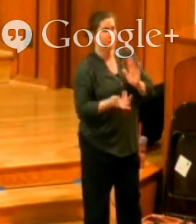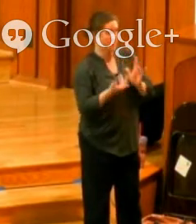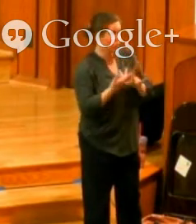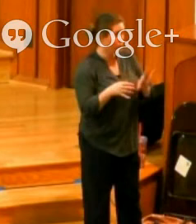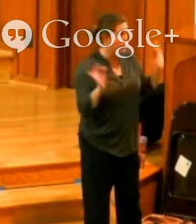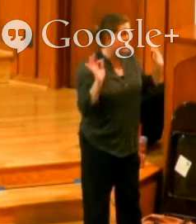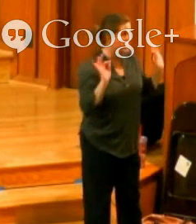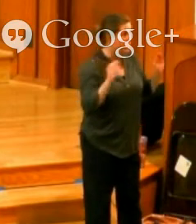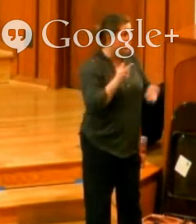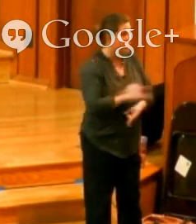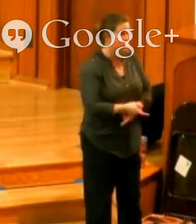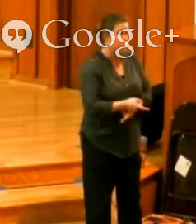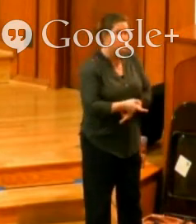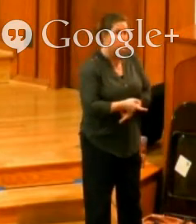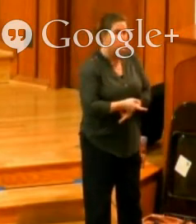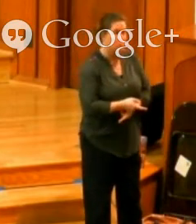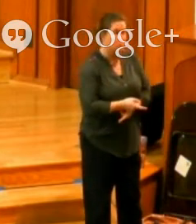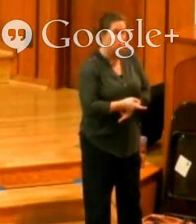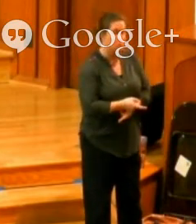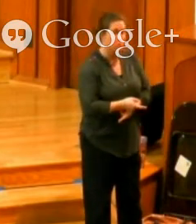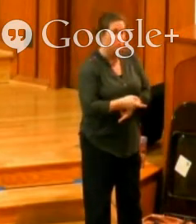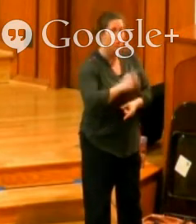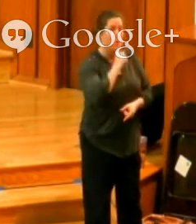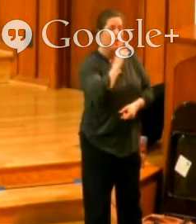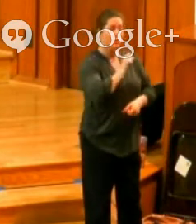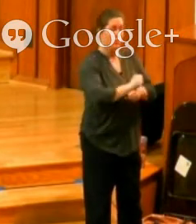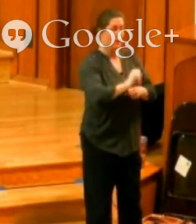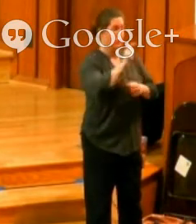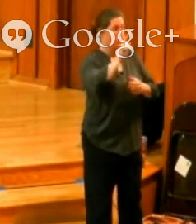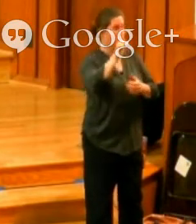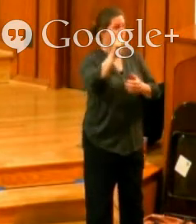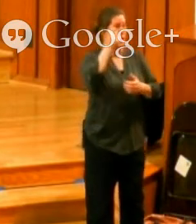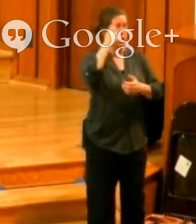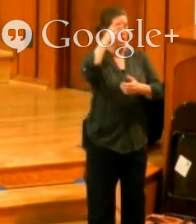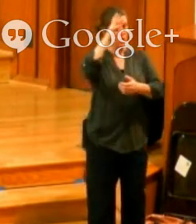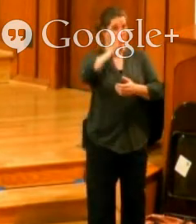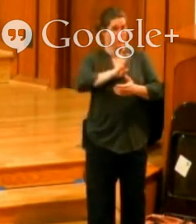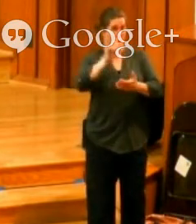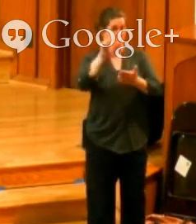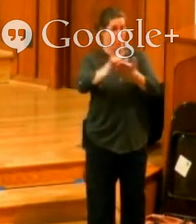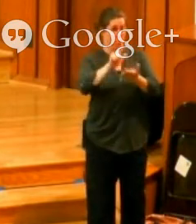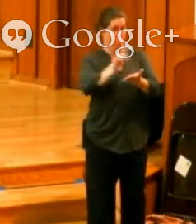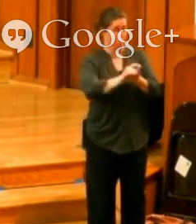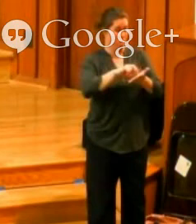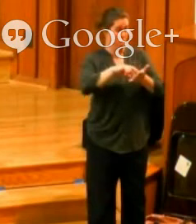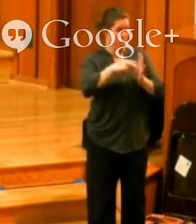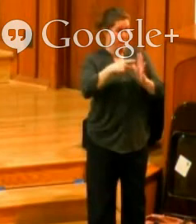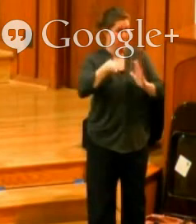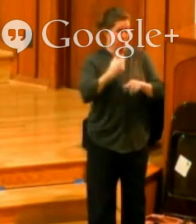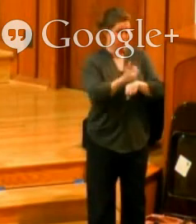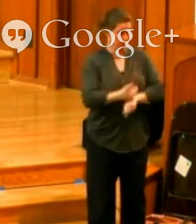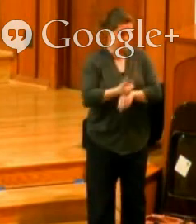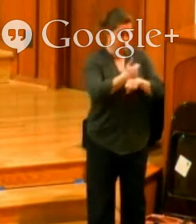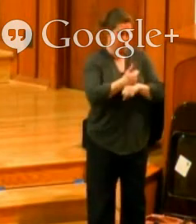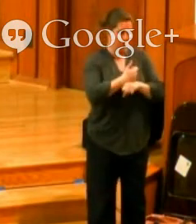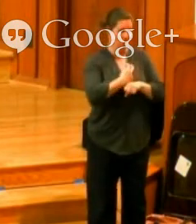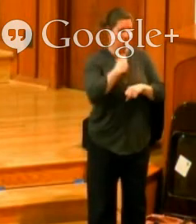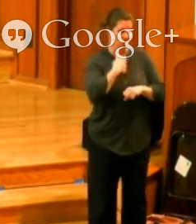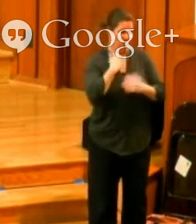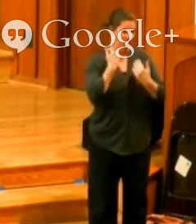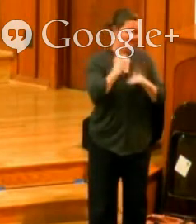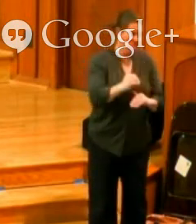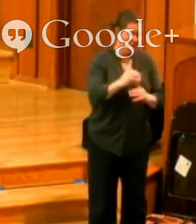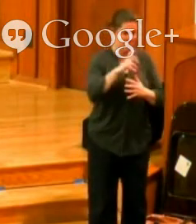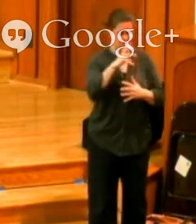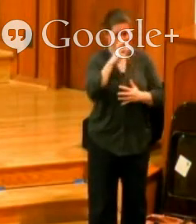free, right? So actually, keeping the law of God does not set you into bondage, but what does it actually do for you?